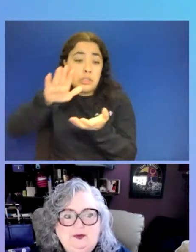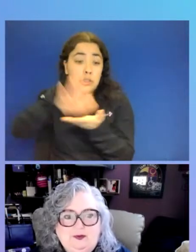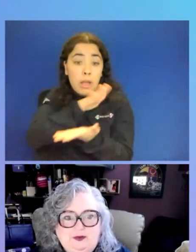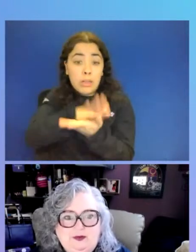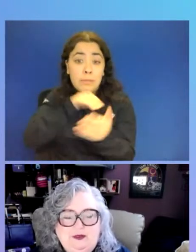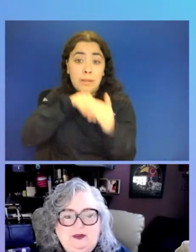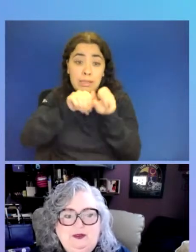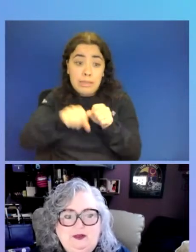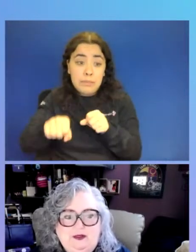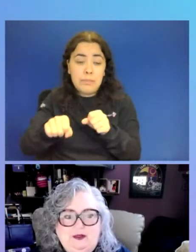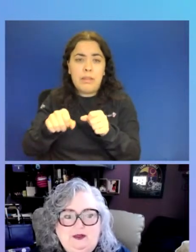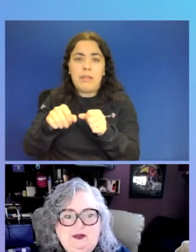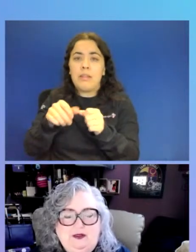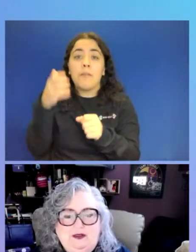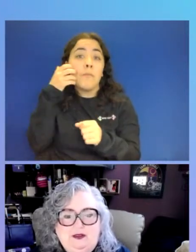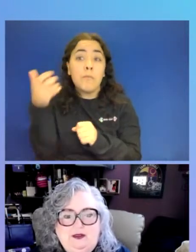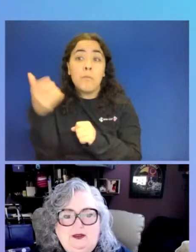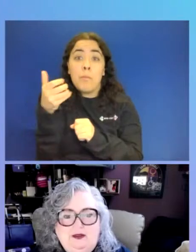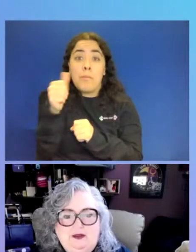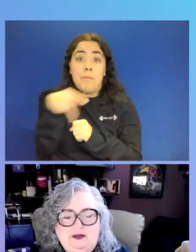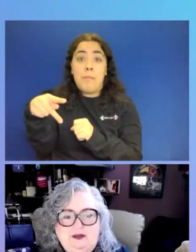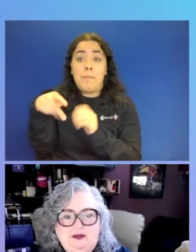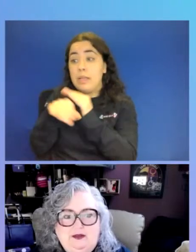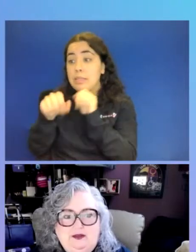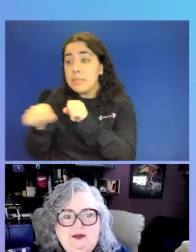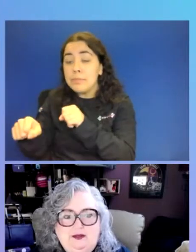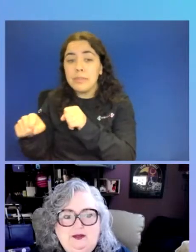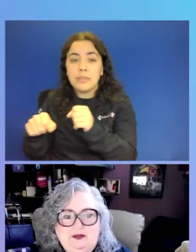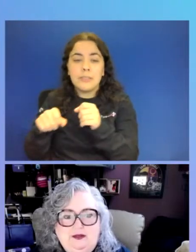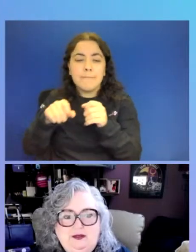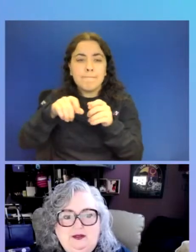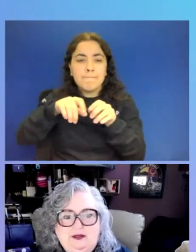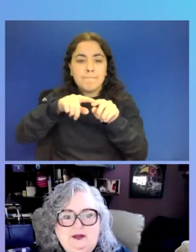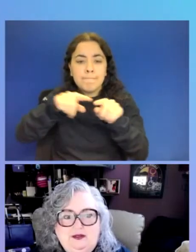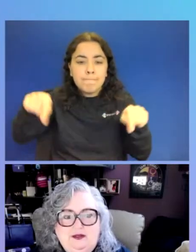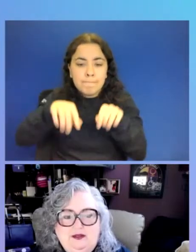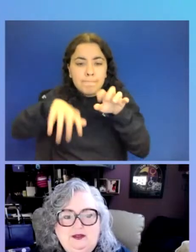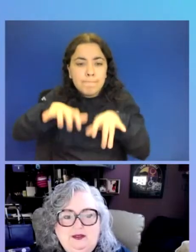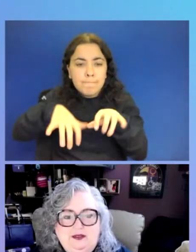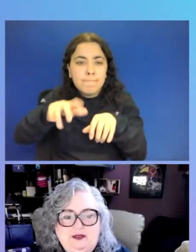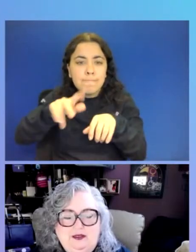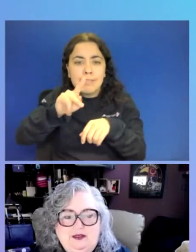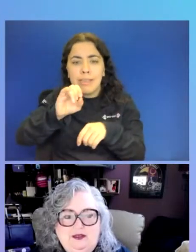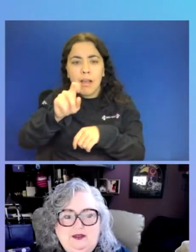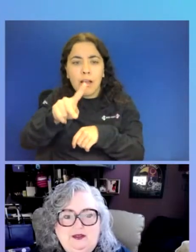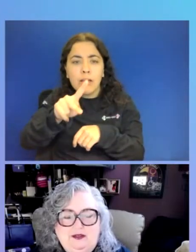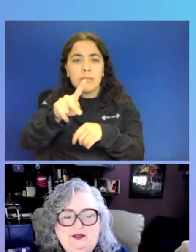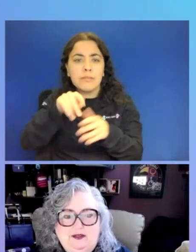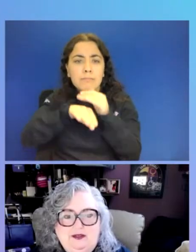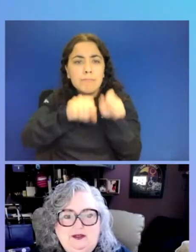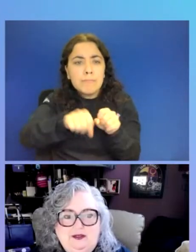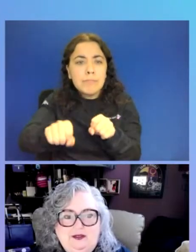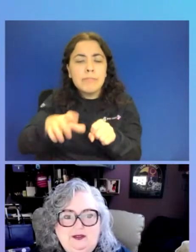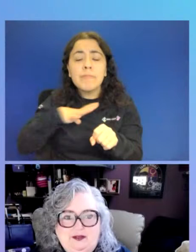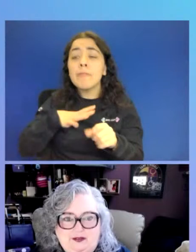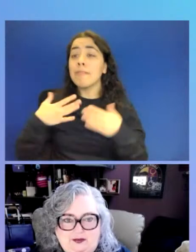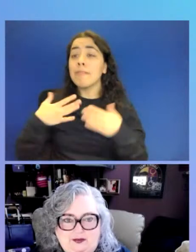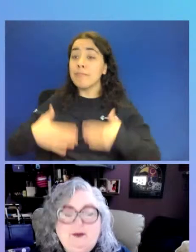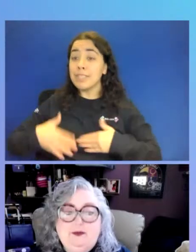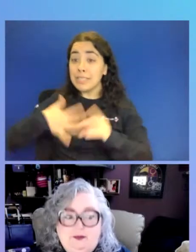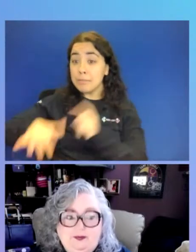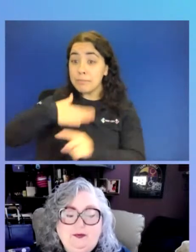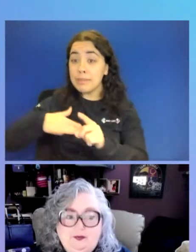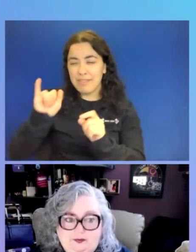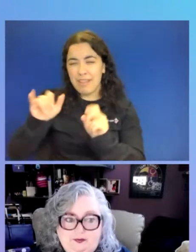accessibility, mobile app accessibility, kiosk accessibility. Even if you're talking about physical spaces, the built